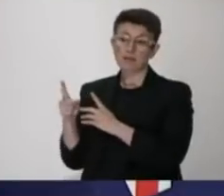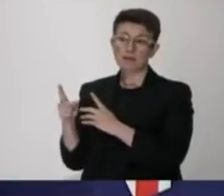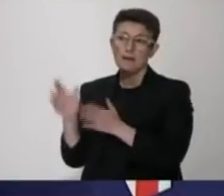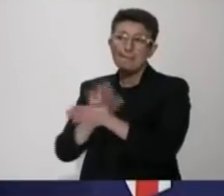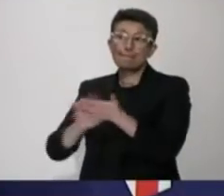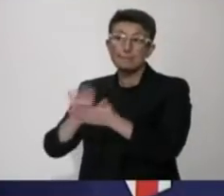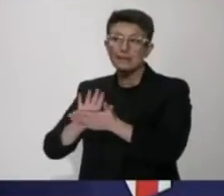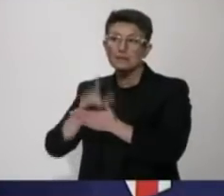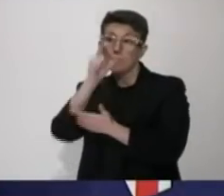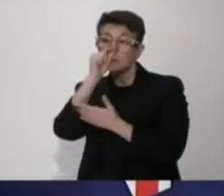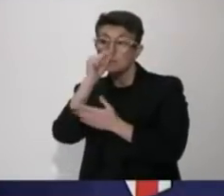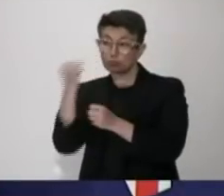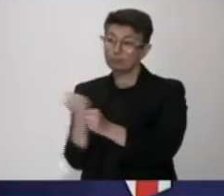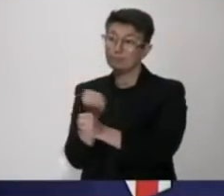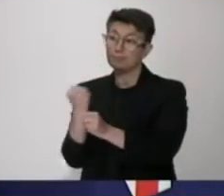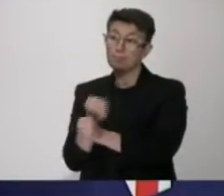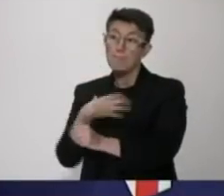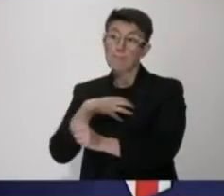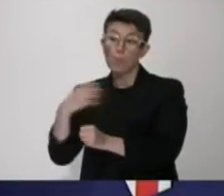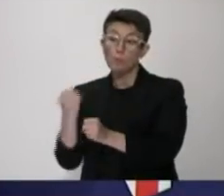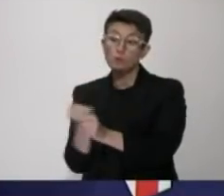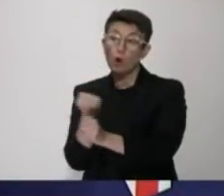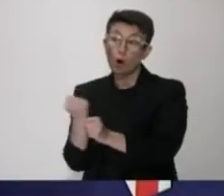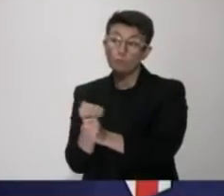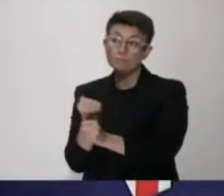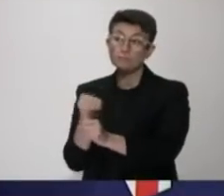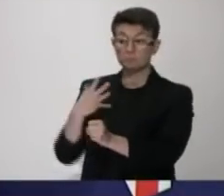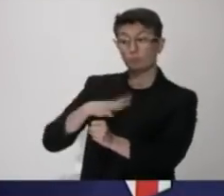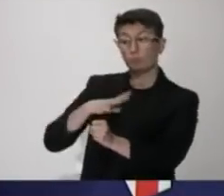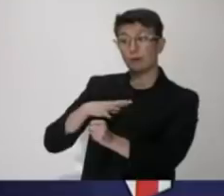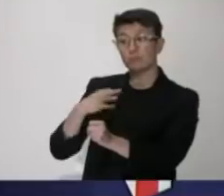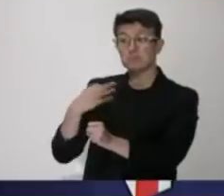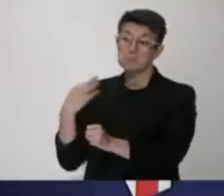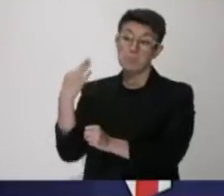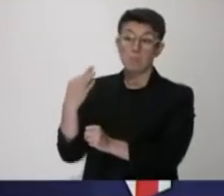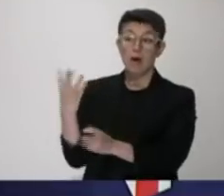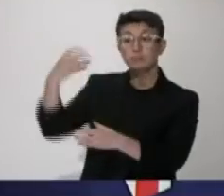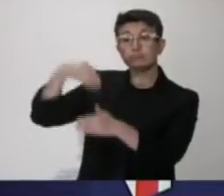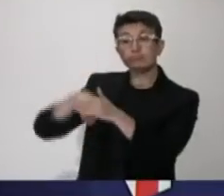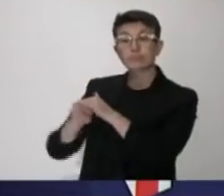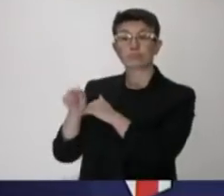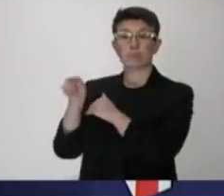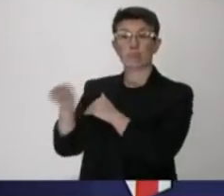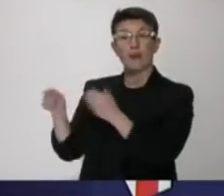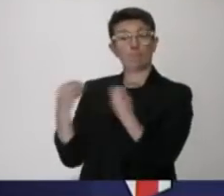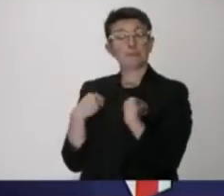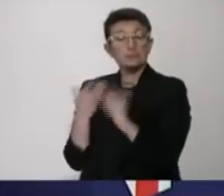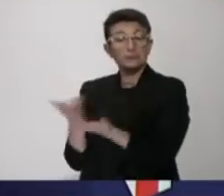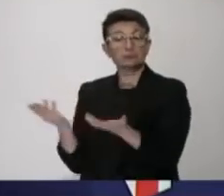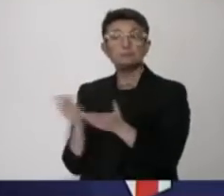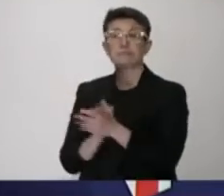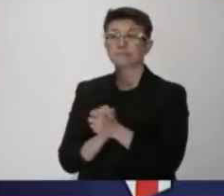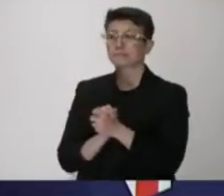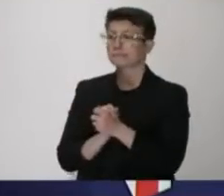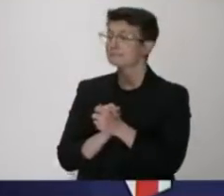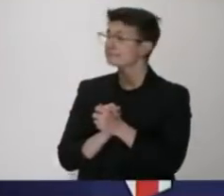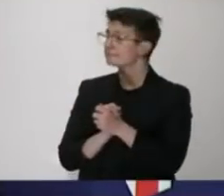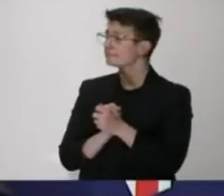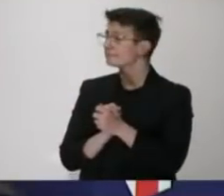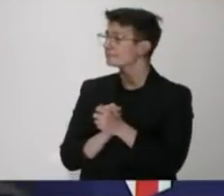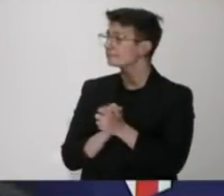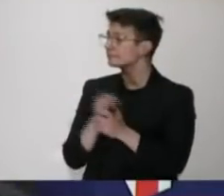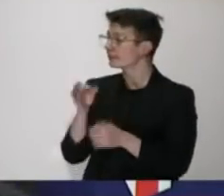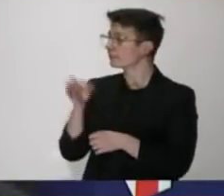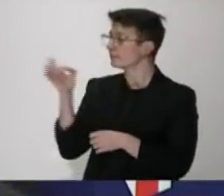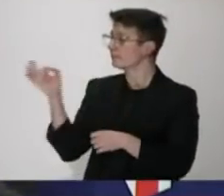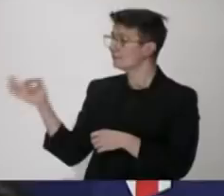have a greater level of females in the workforce. So, the balance is there to be had. I'll just take a couple more. In terms of the small business cash